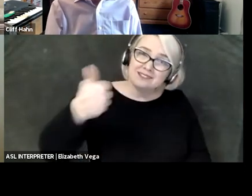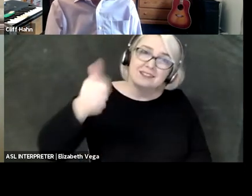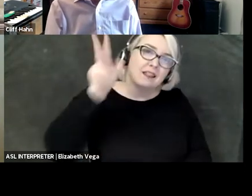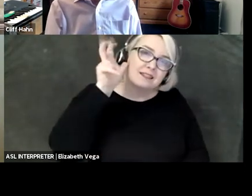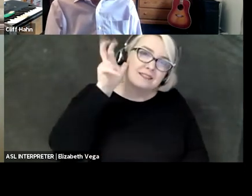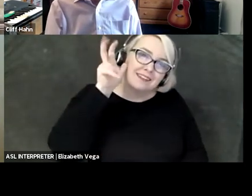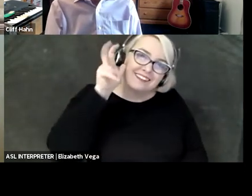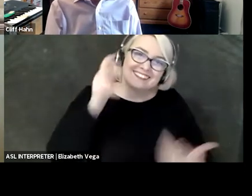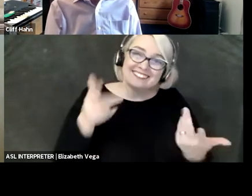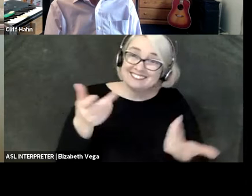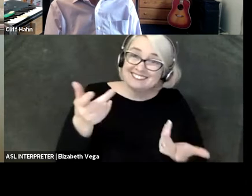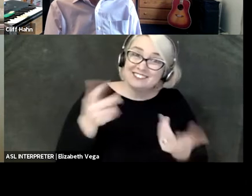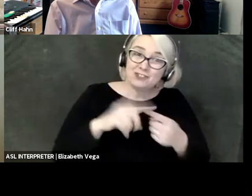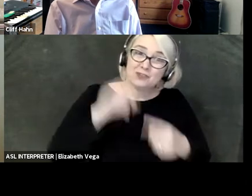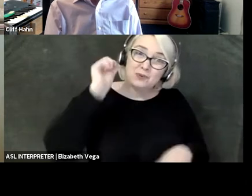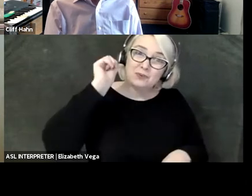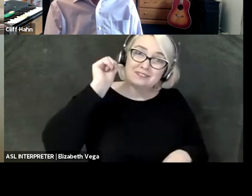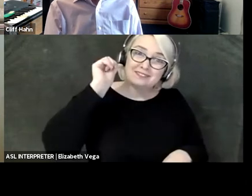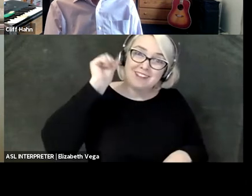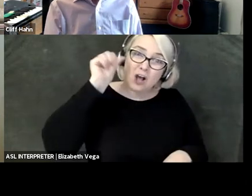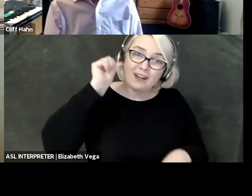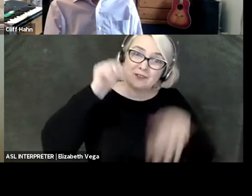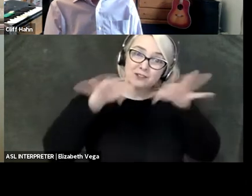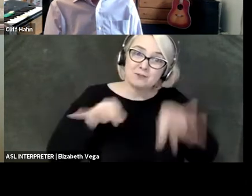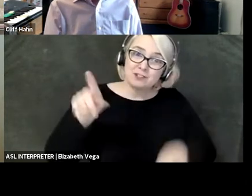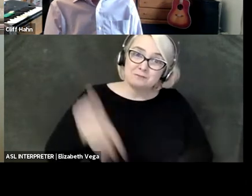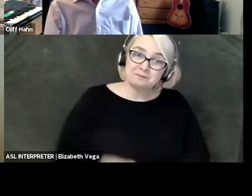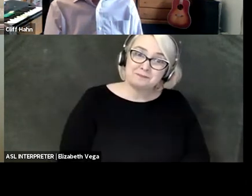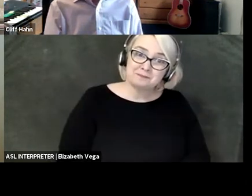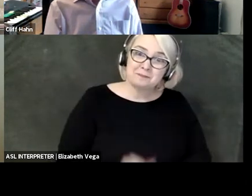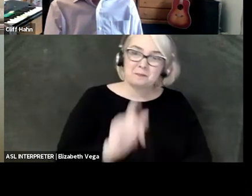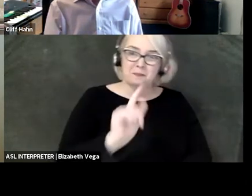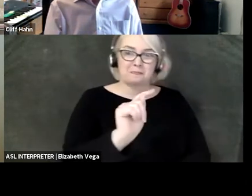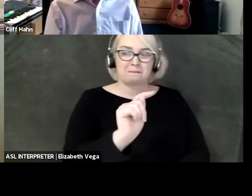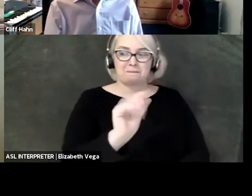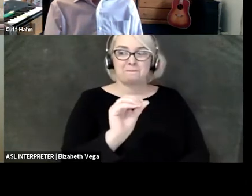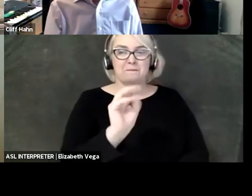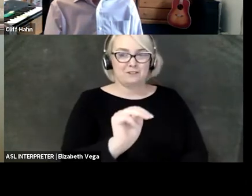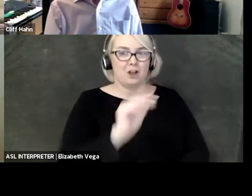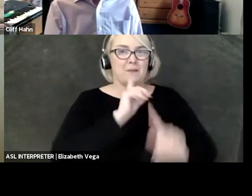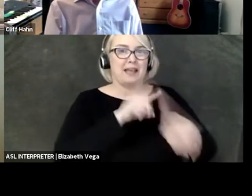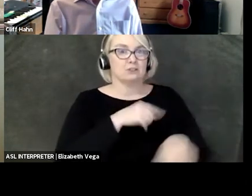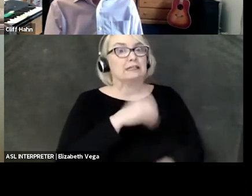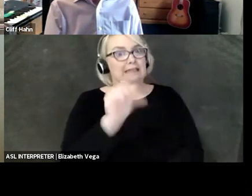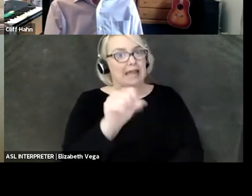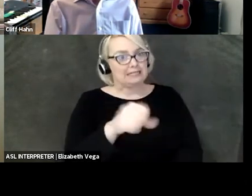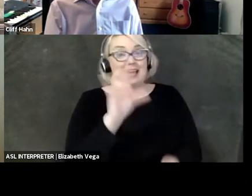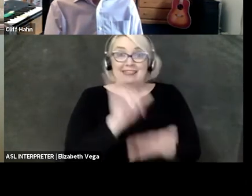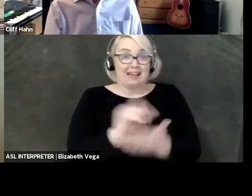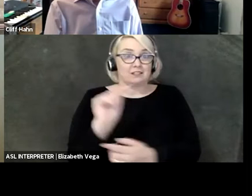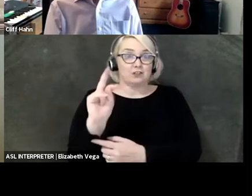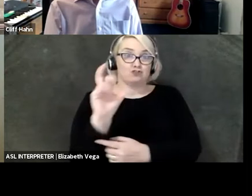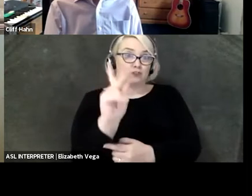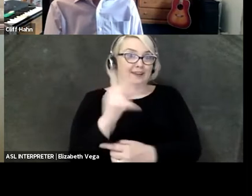in your experience listening to audio description? Yeah, I mean, I think it can be. That's the trick, right? Getting the description in the